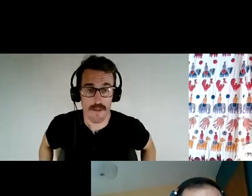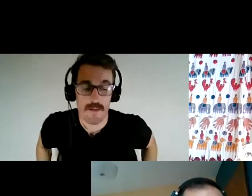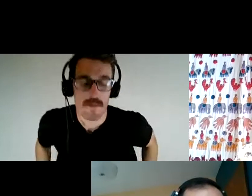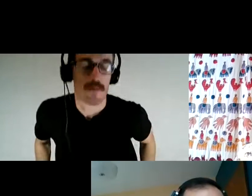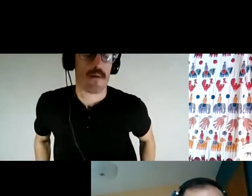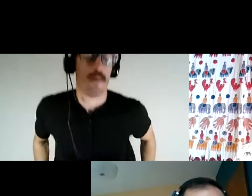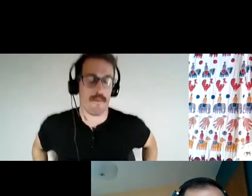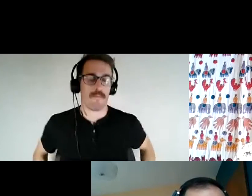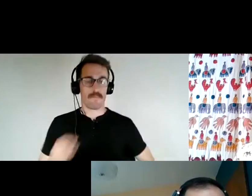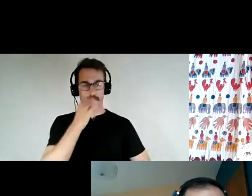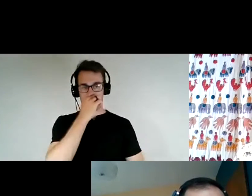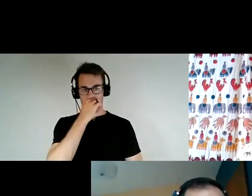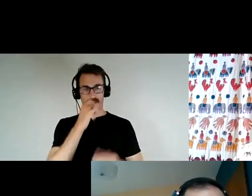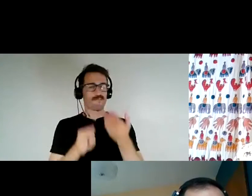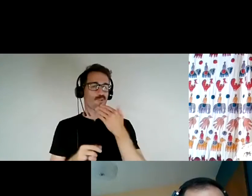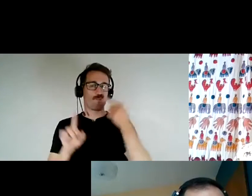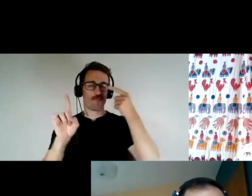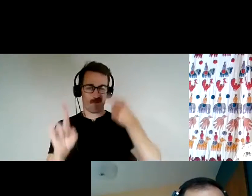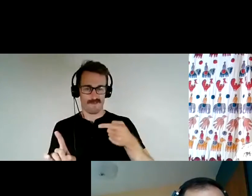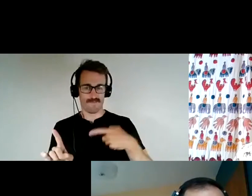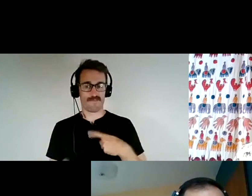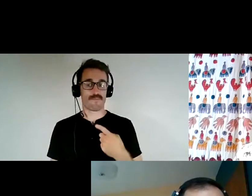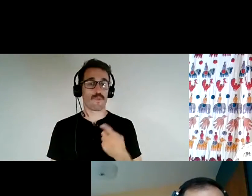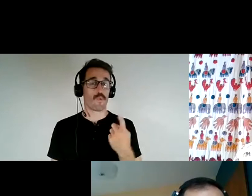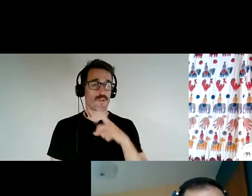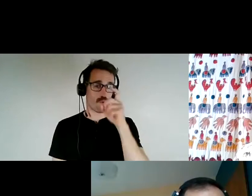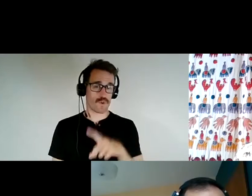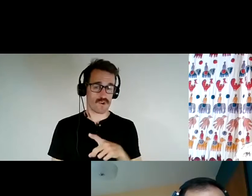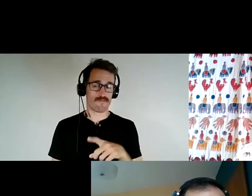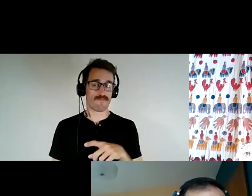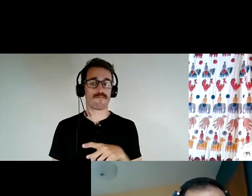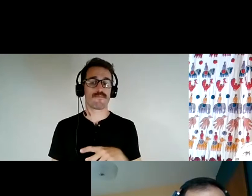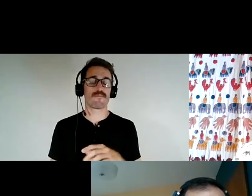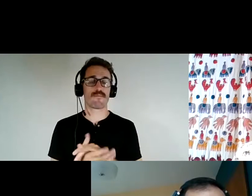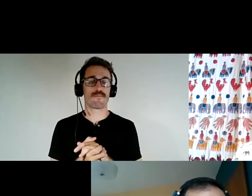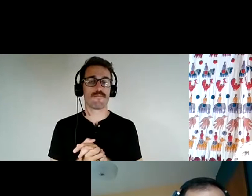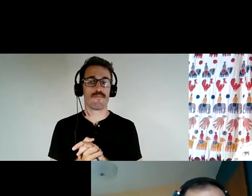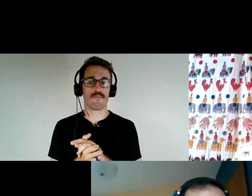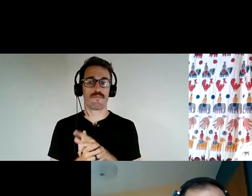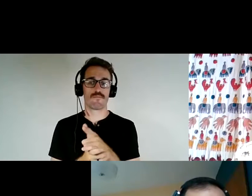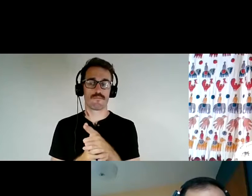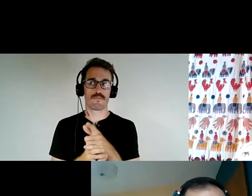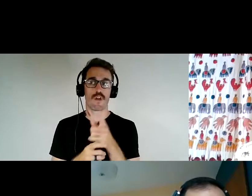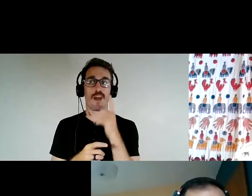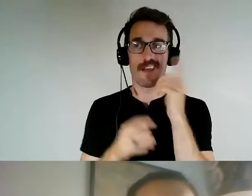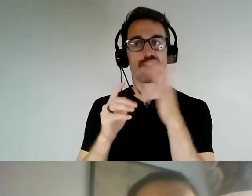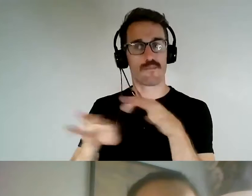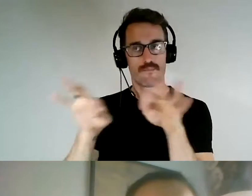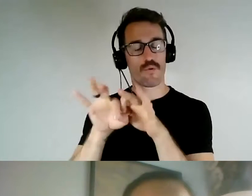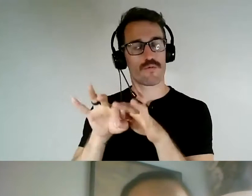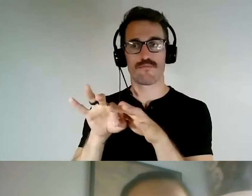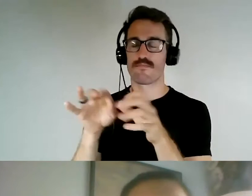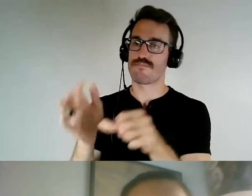points here in the Q&A section. Elizabeth Podnieks is with us. She said, please do stress that we need